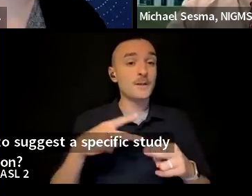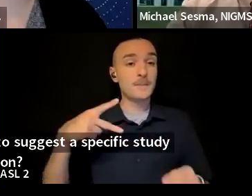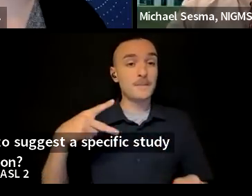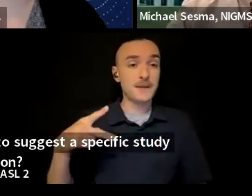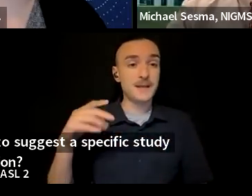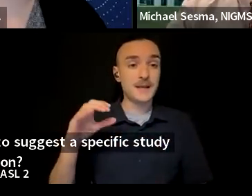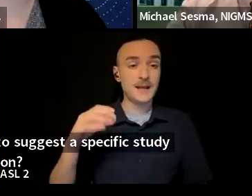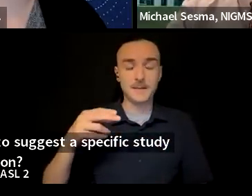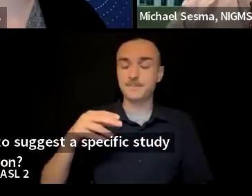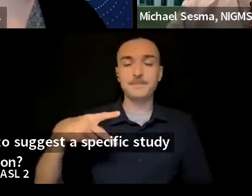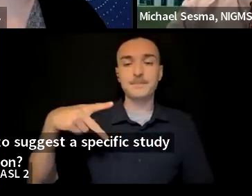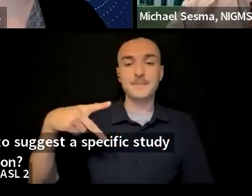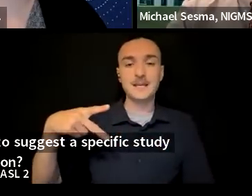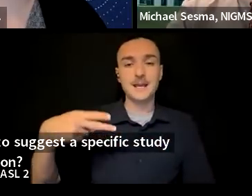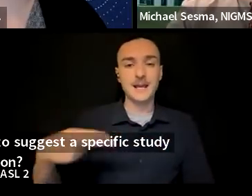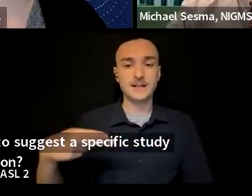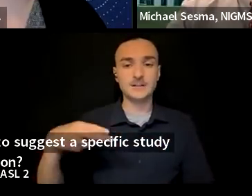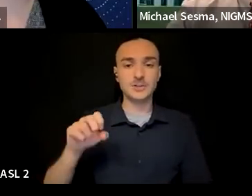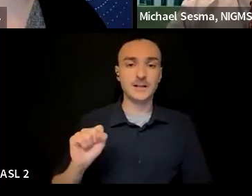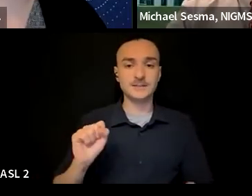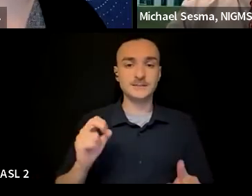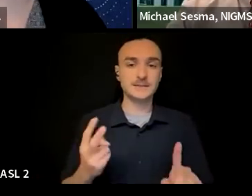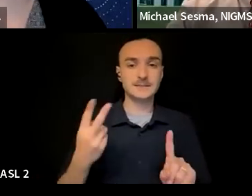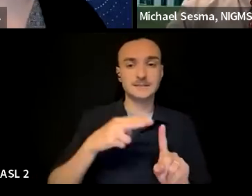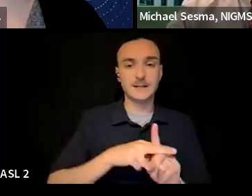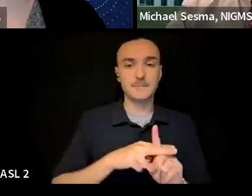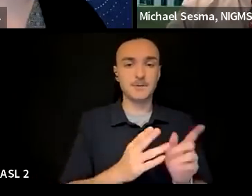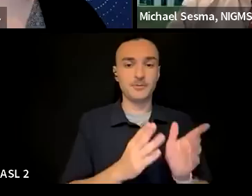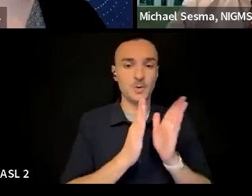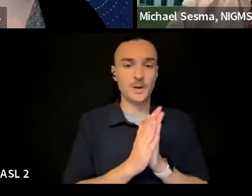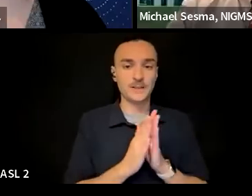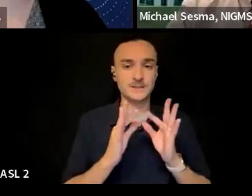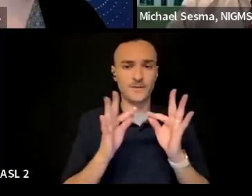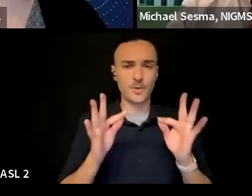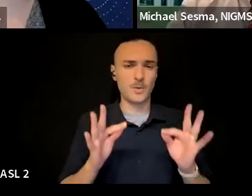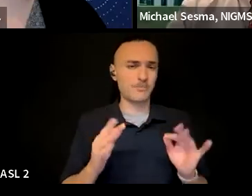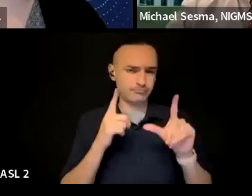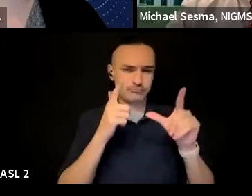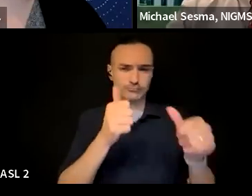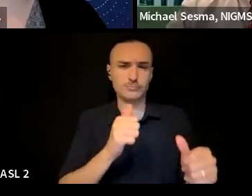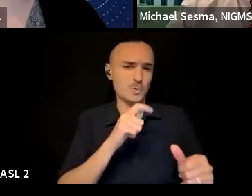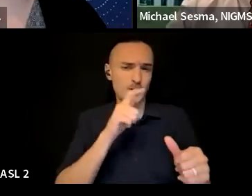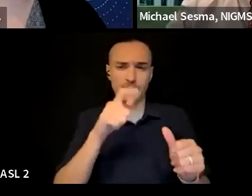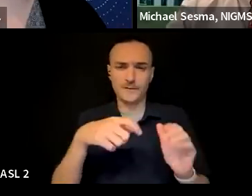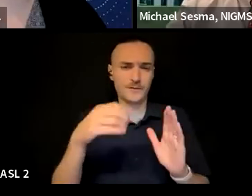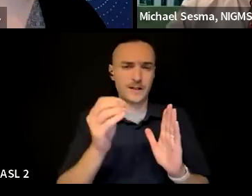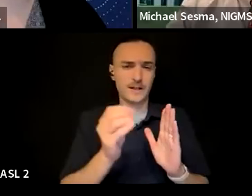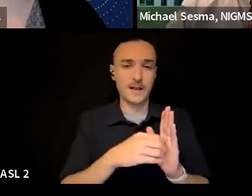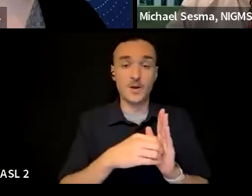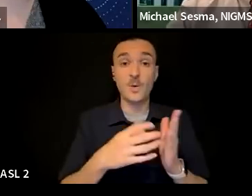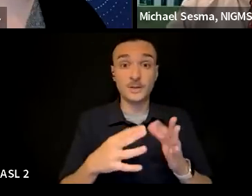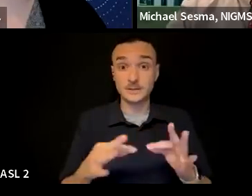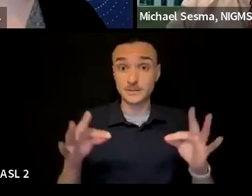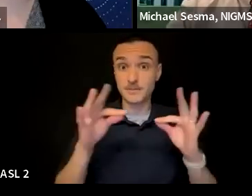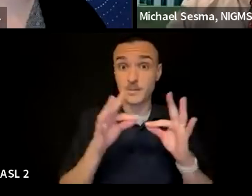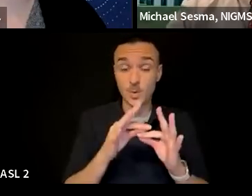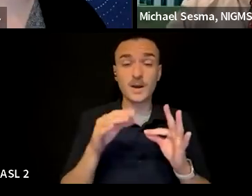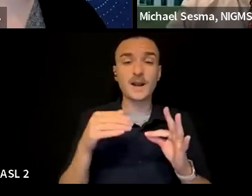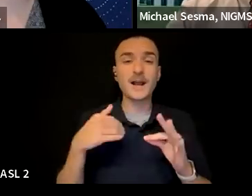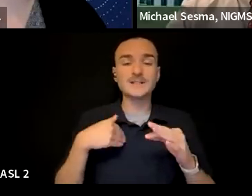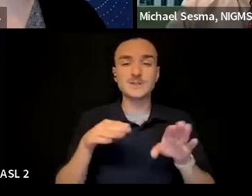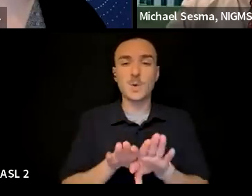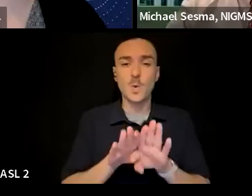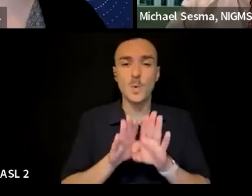form. All of it is optional, but the most important part of it, in my opinion, is the open text box where you're able